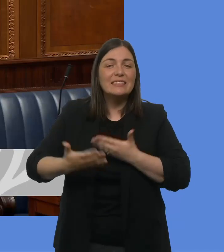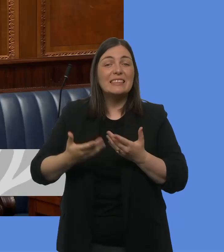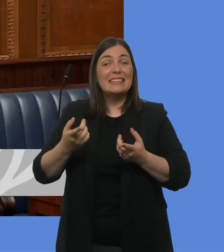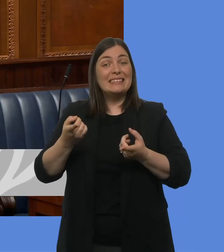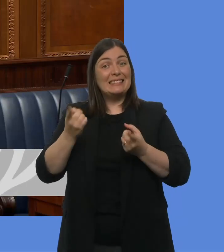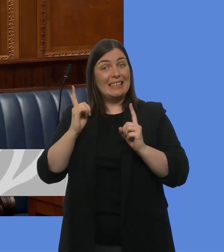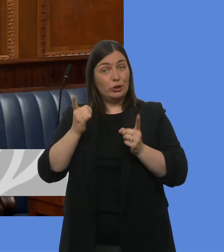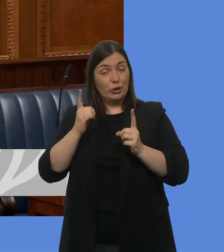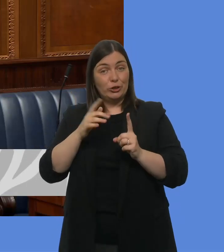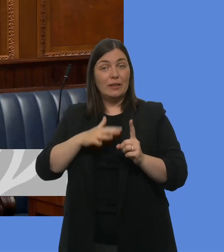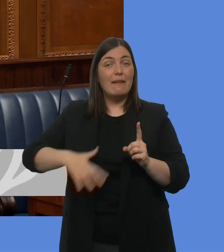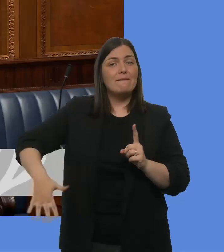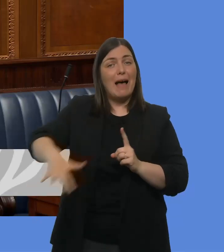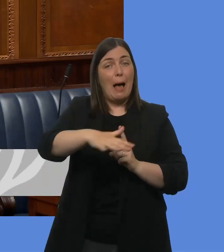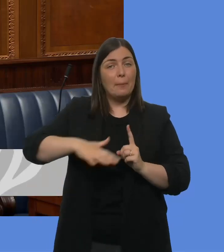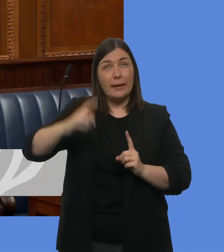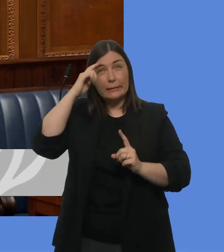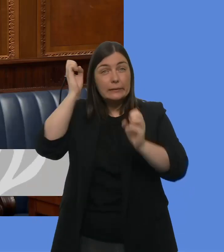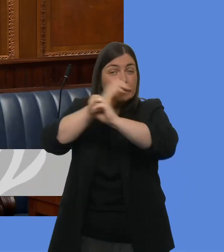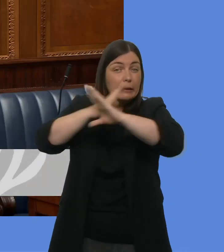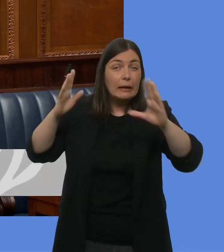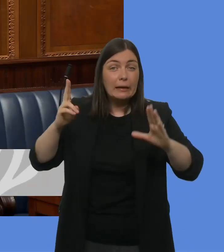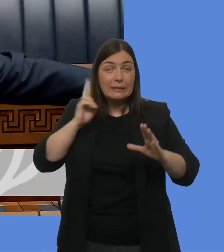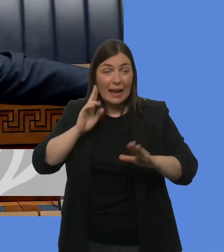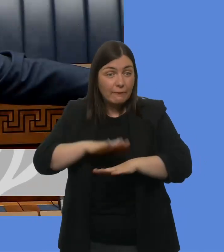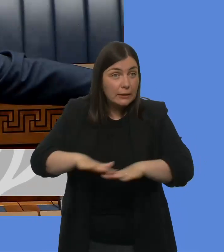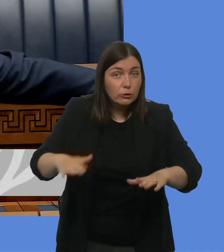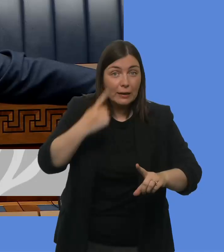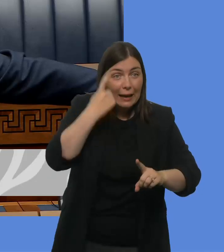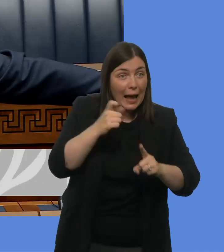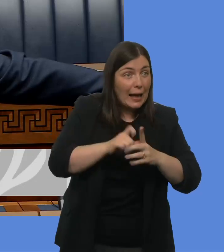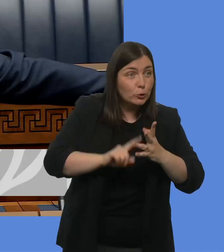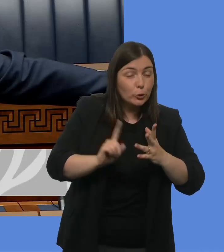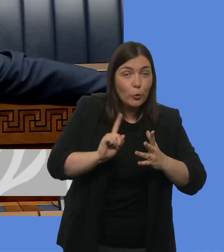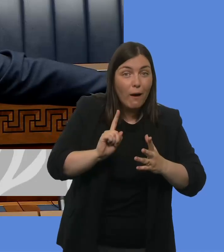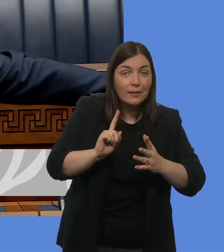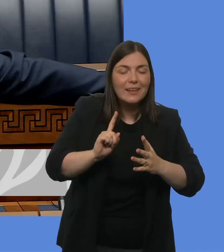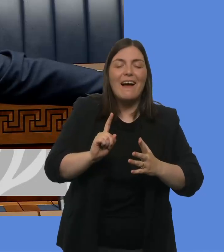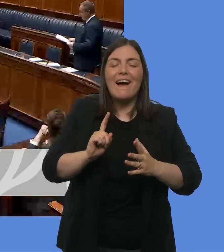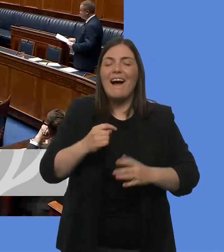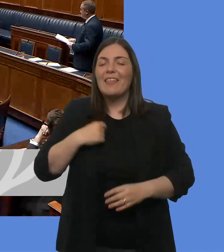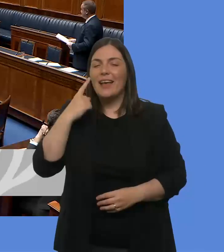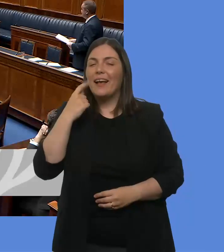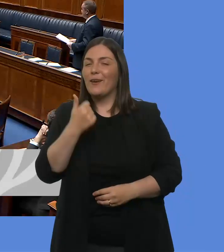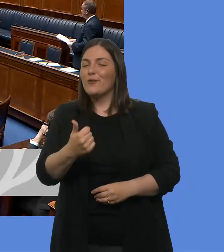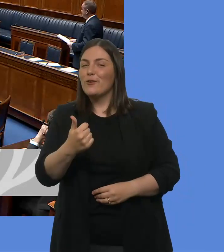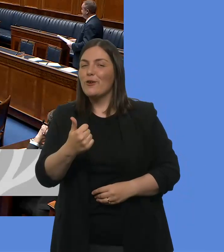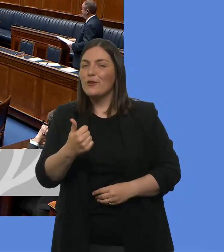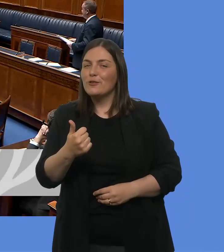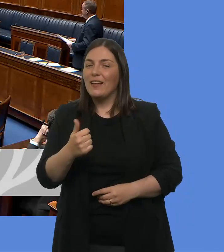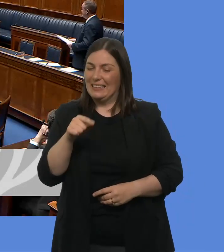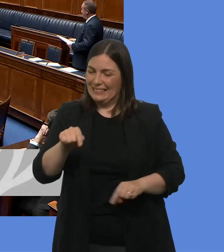of what deaf children can and cannot do, and I think that gave it as a challenge not only to teachers but to us